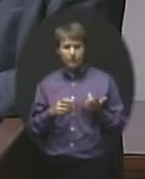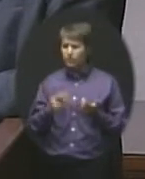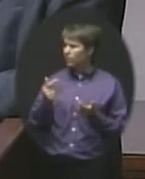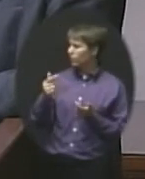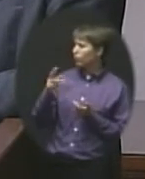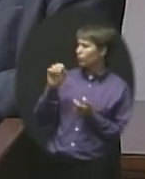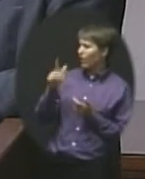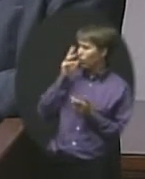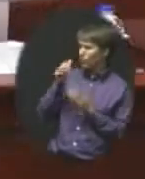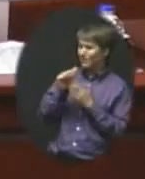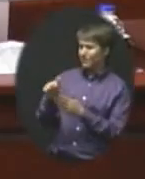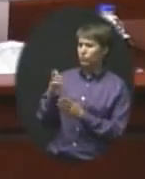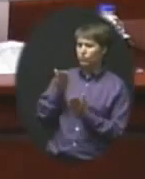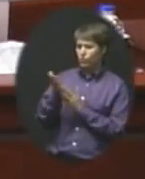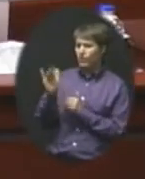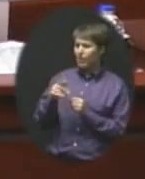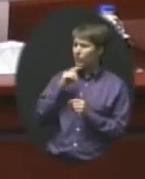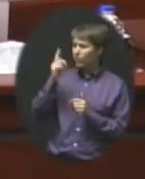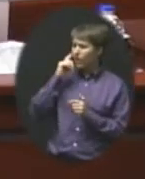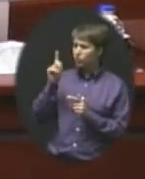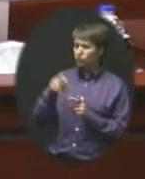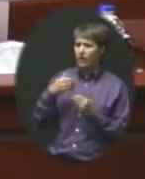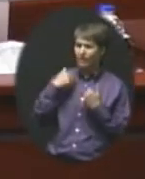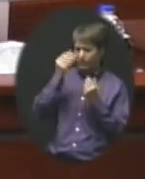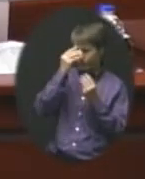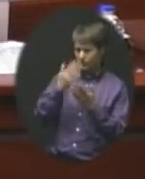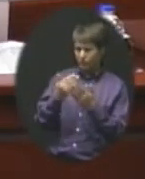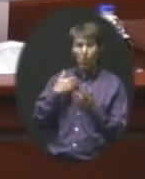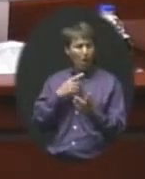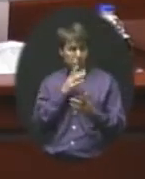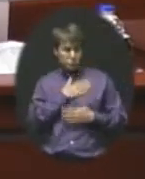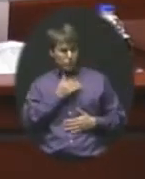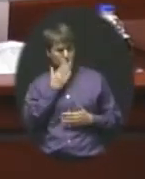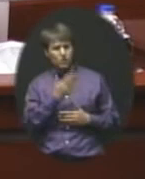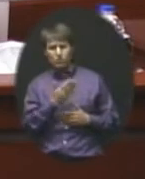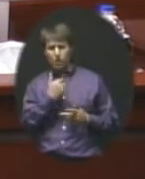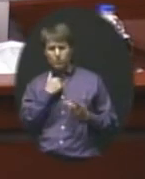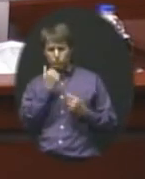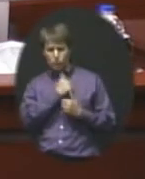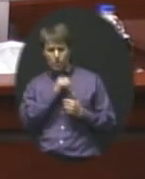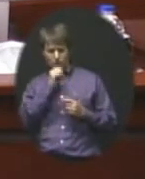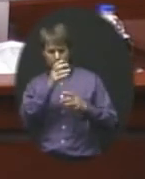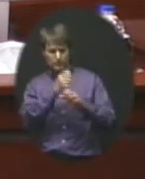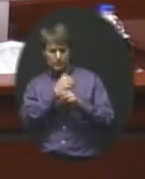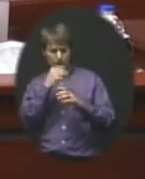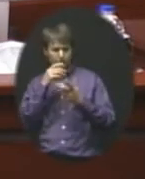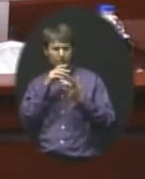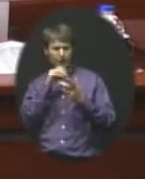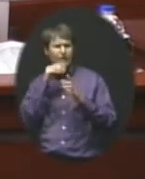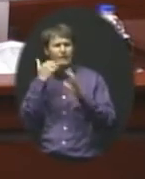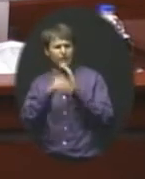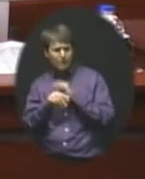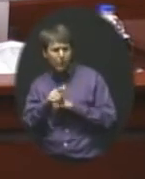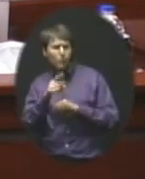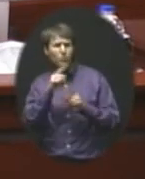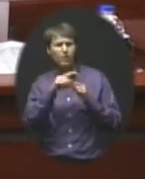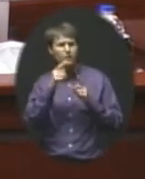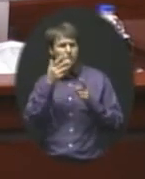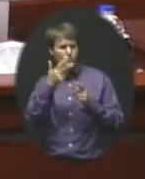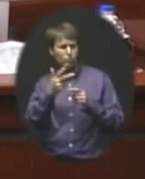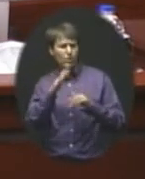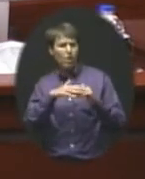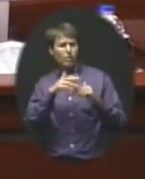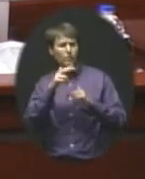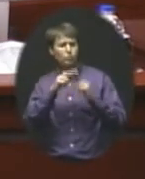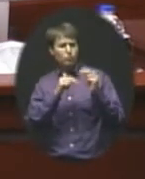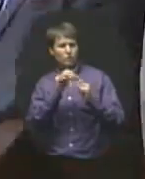will lead us through that, but we just thought you should have the information ahead of time. I appreciate it. I'm sorry I didn't get an email to you in time to let you know, but it's just the three on the construction committee,